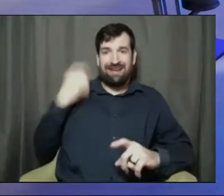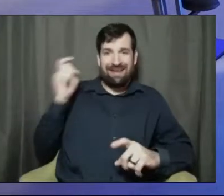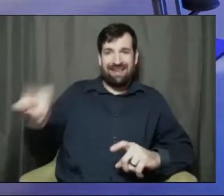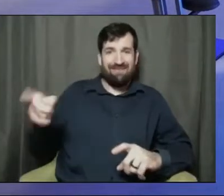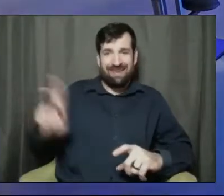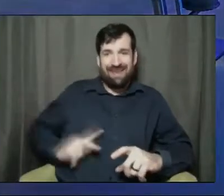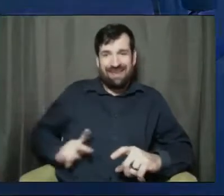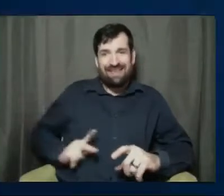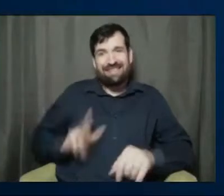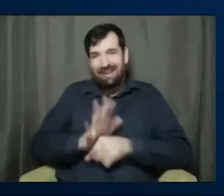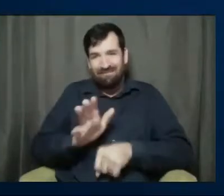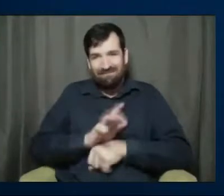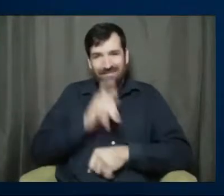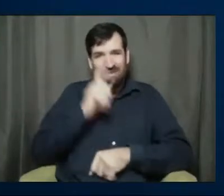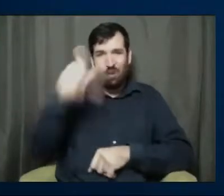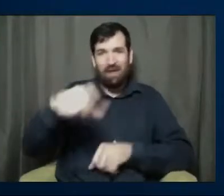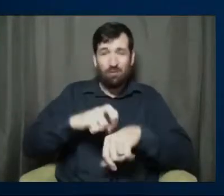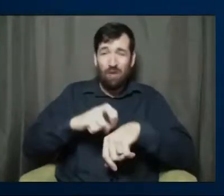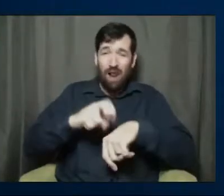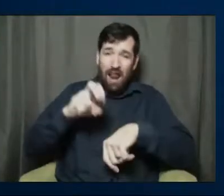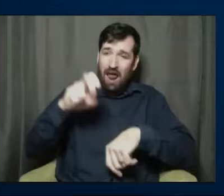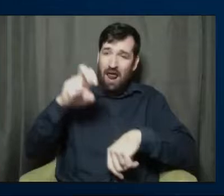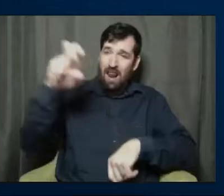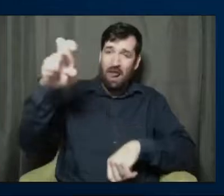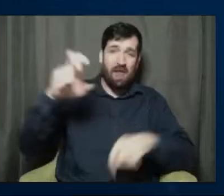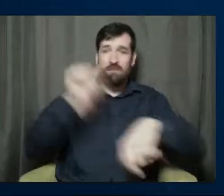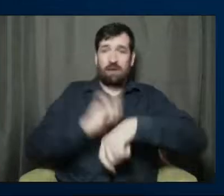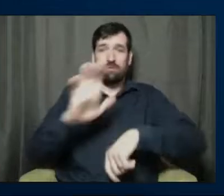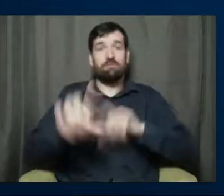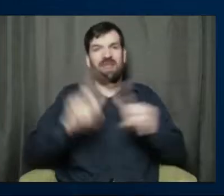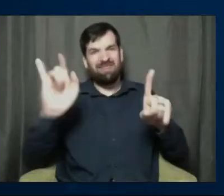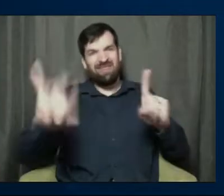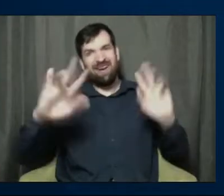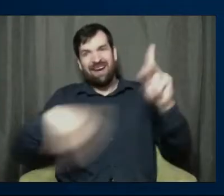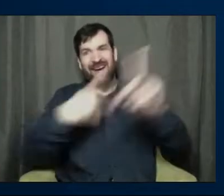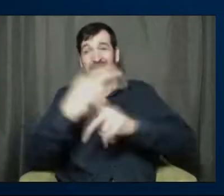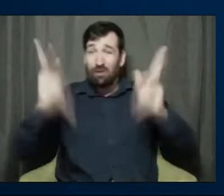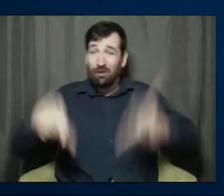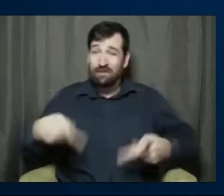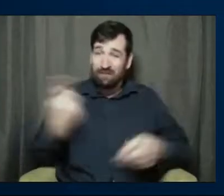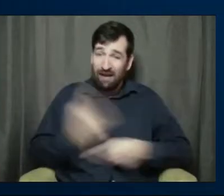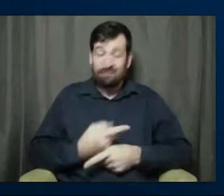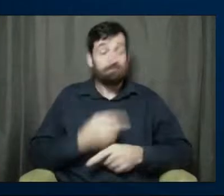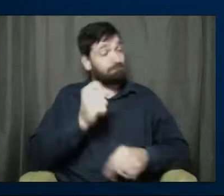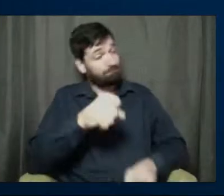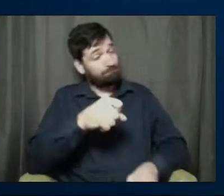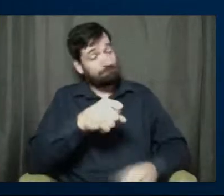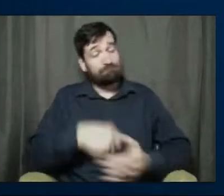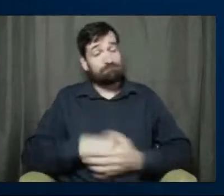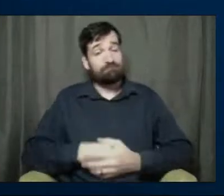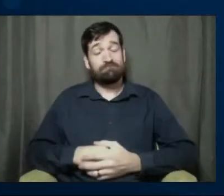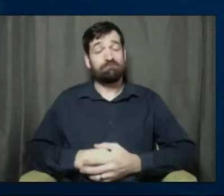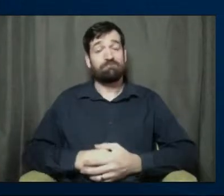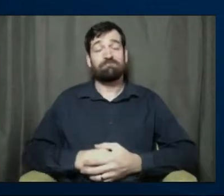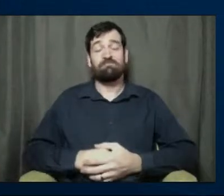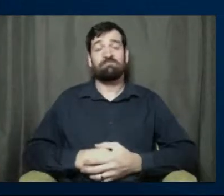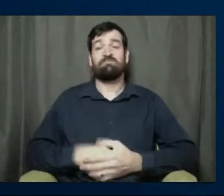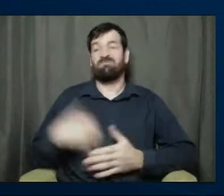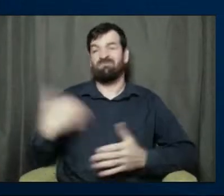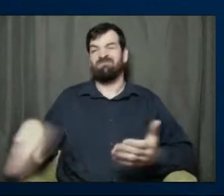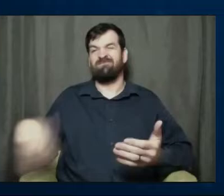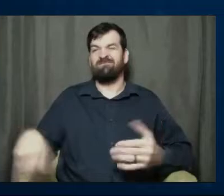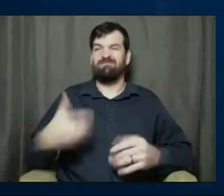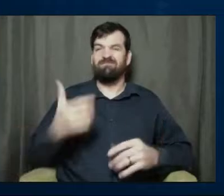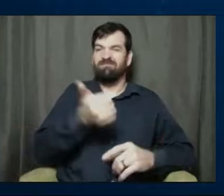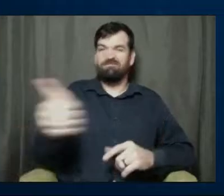think you have to climb the mountain too. But these are just these kind of people, right? Yeah, absolutely. They're really the heroes, right? Right. I mean, they're